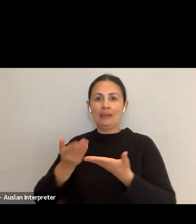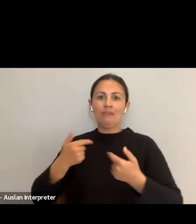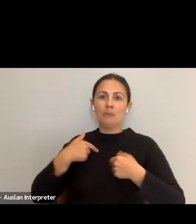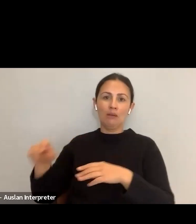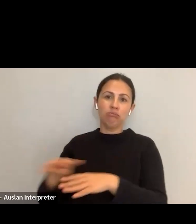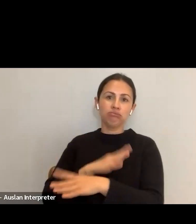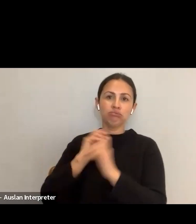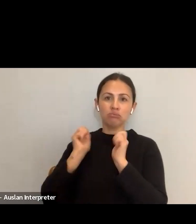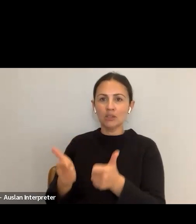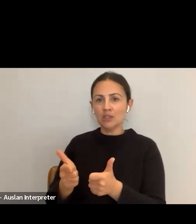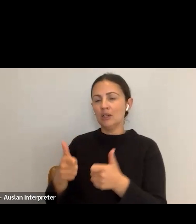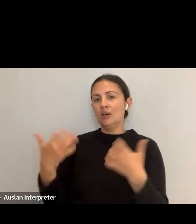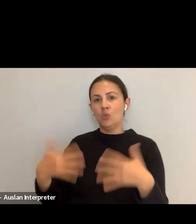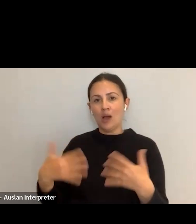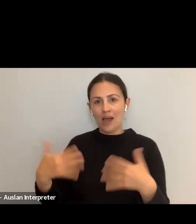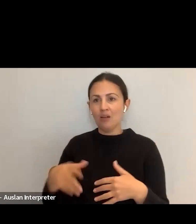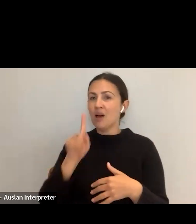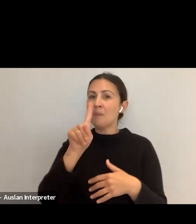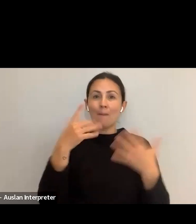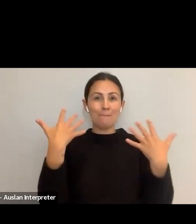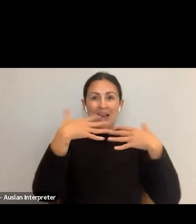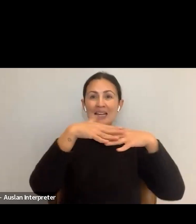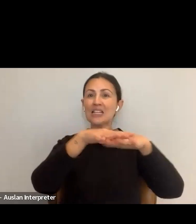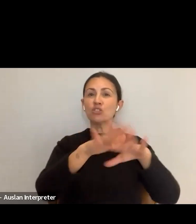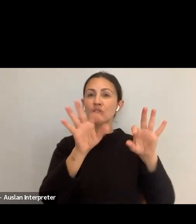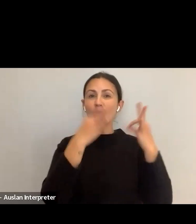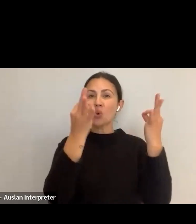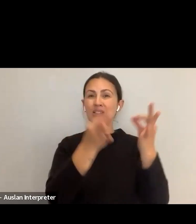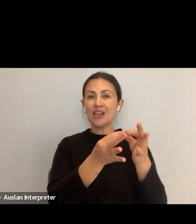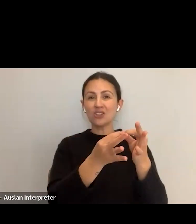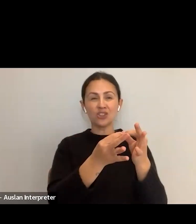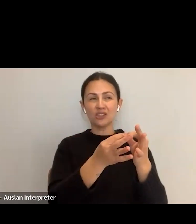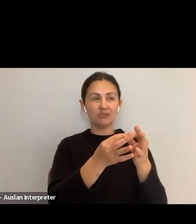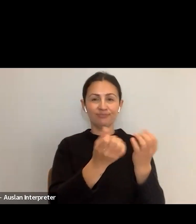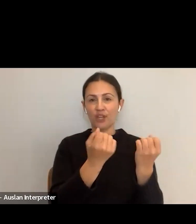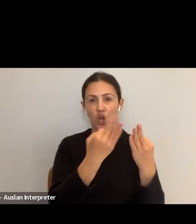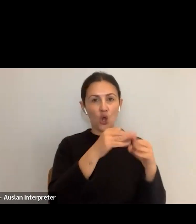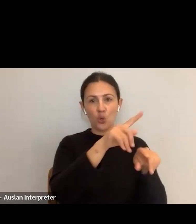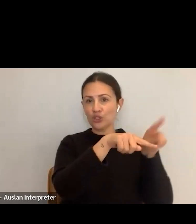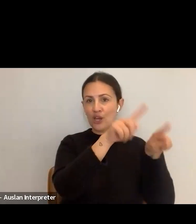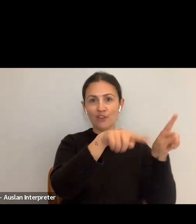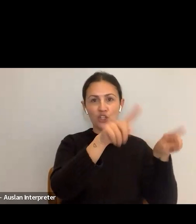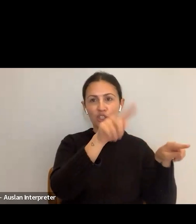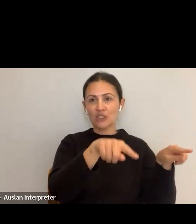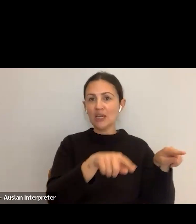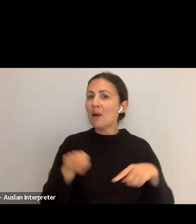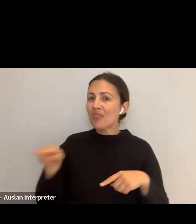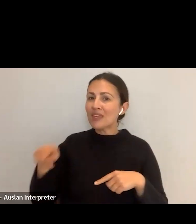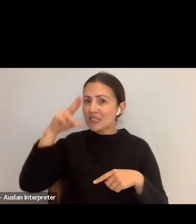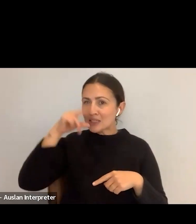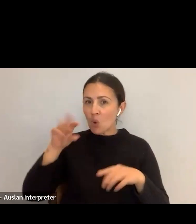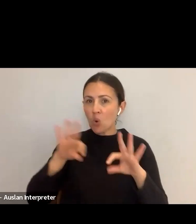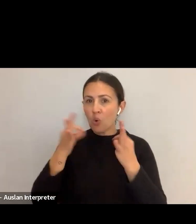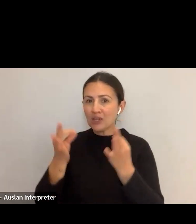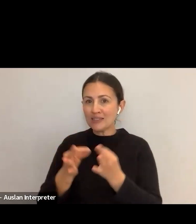because the mainstream either doesn't see them, doesn't believe they're worthy, and certainly doesn't fund them.